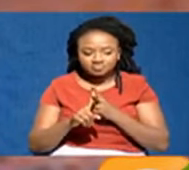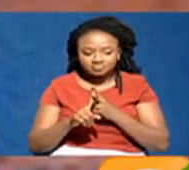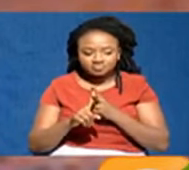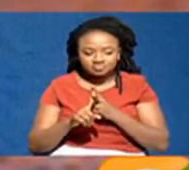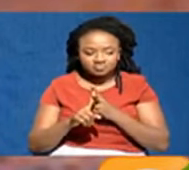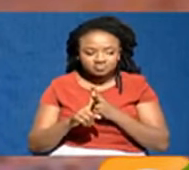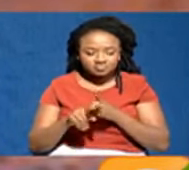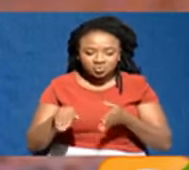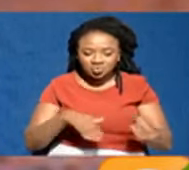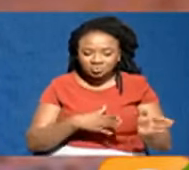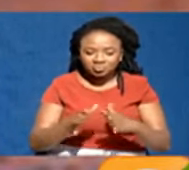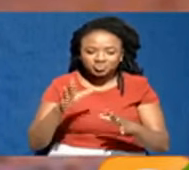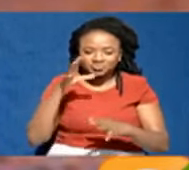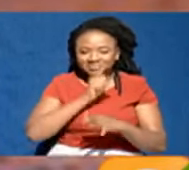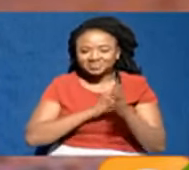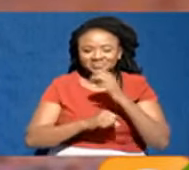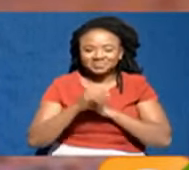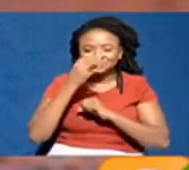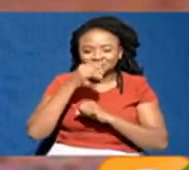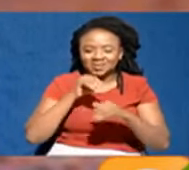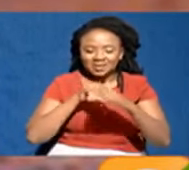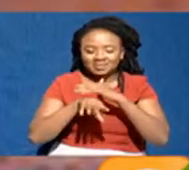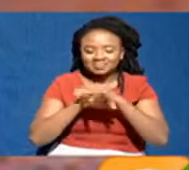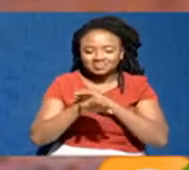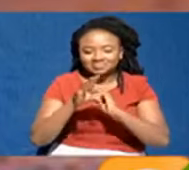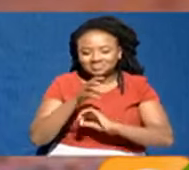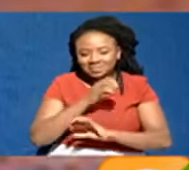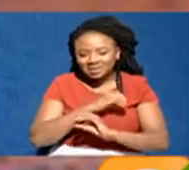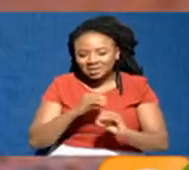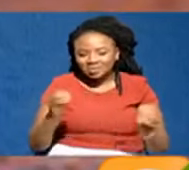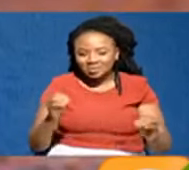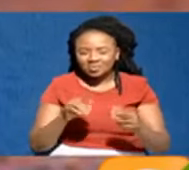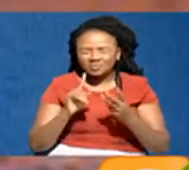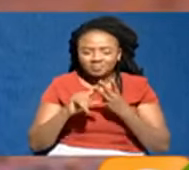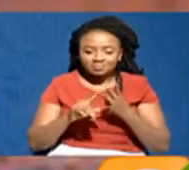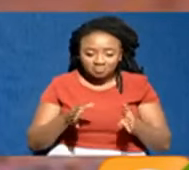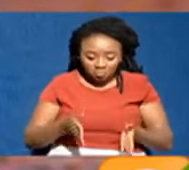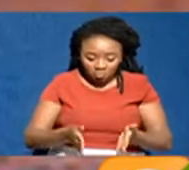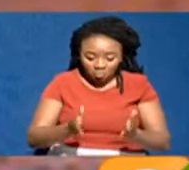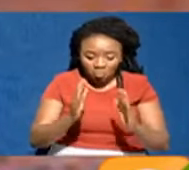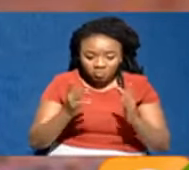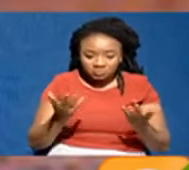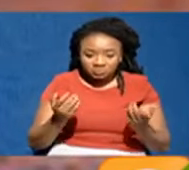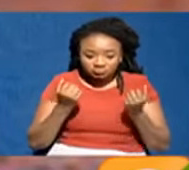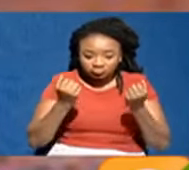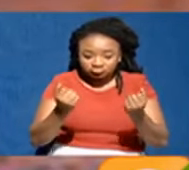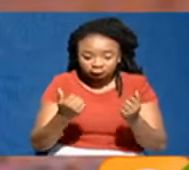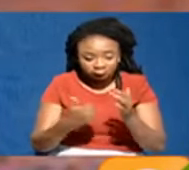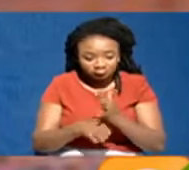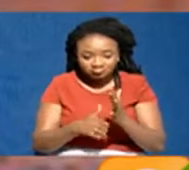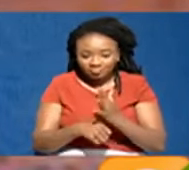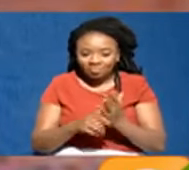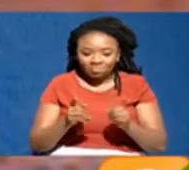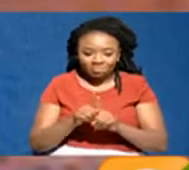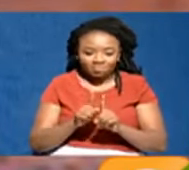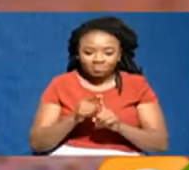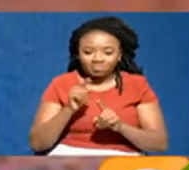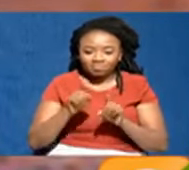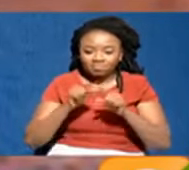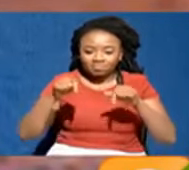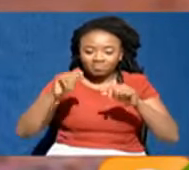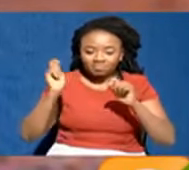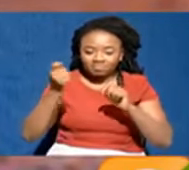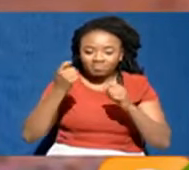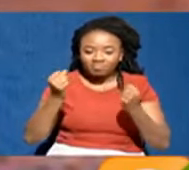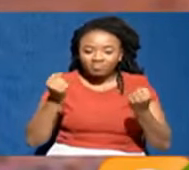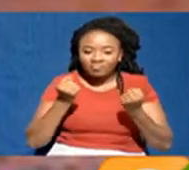missed opportunities because of that lack of accessibility. Even the roads themselves, the roads and the vehicles,